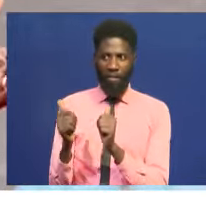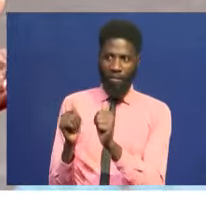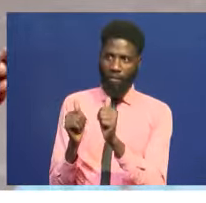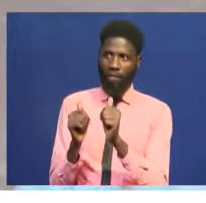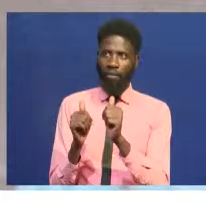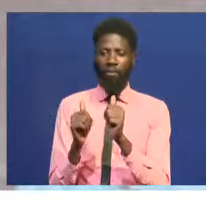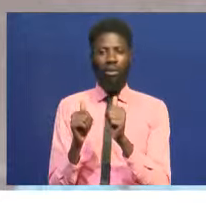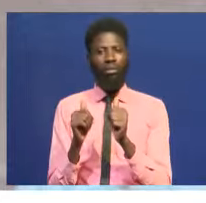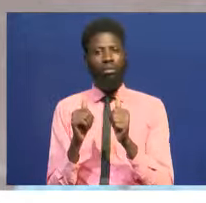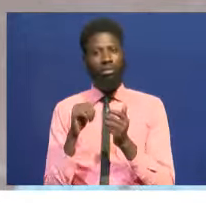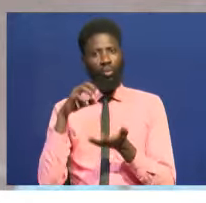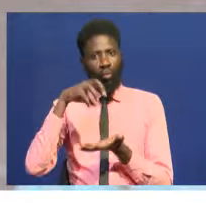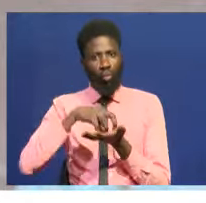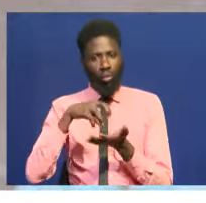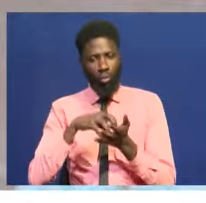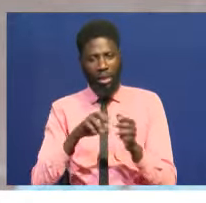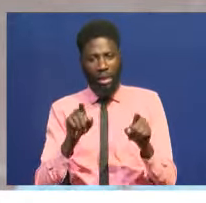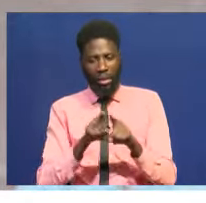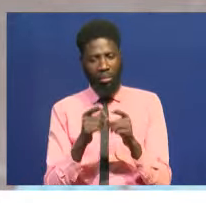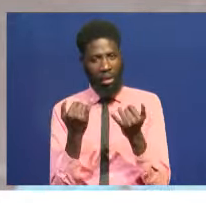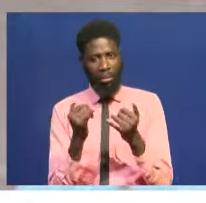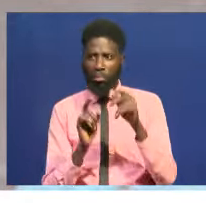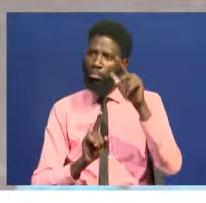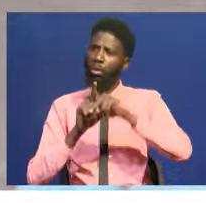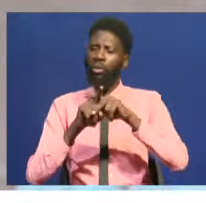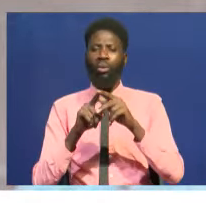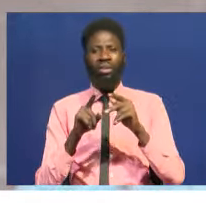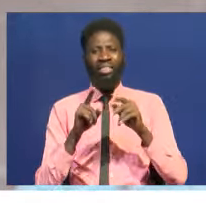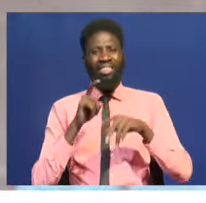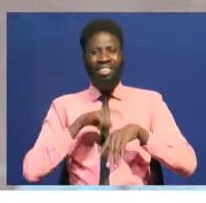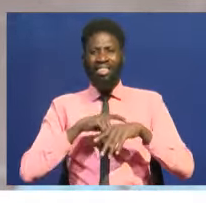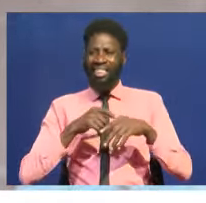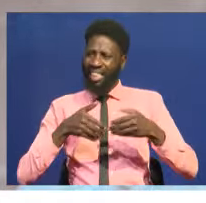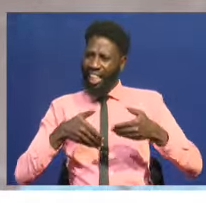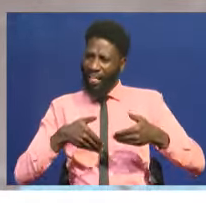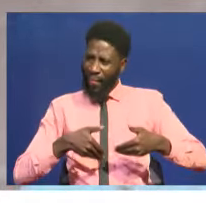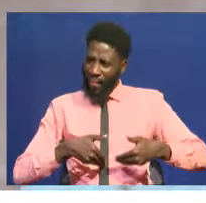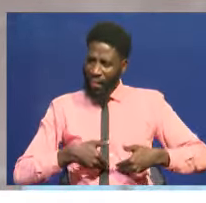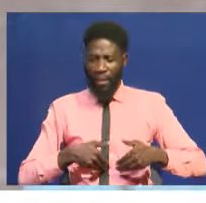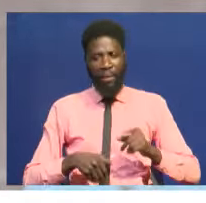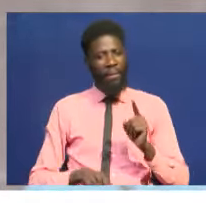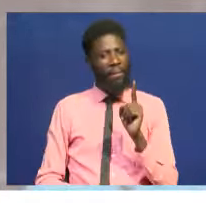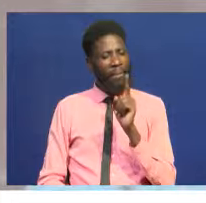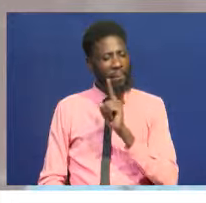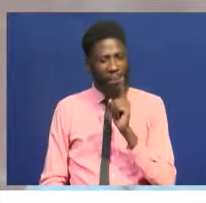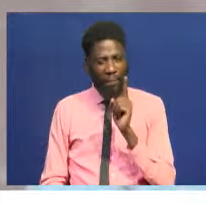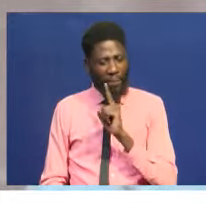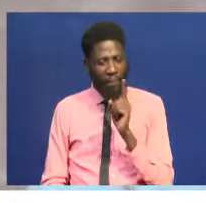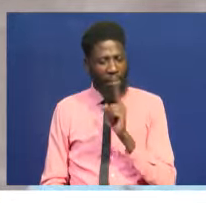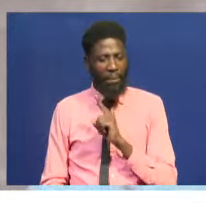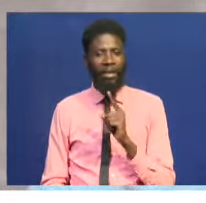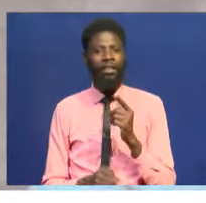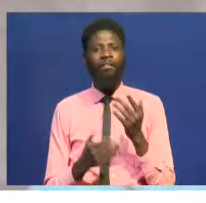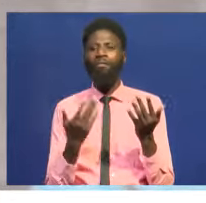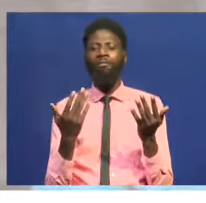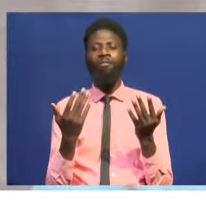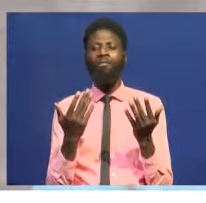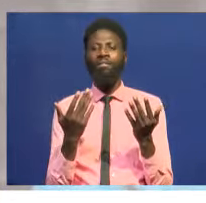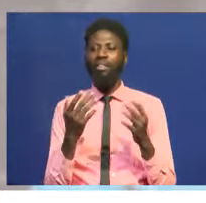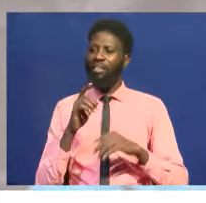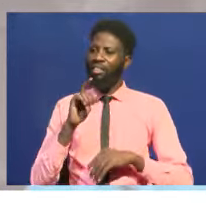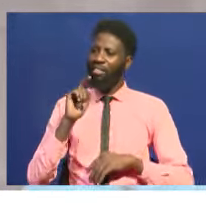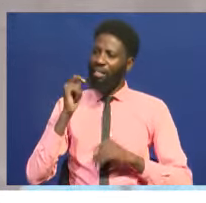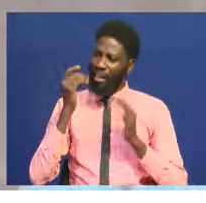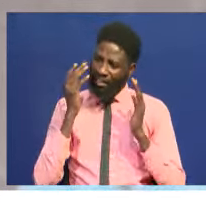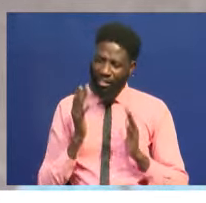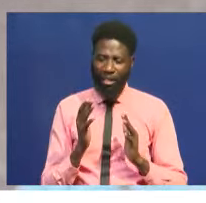instances like this, that in a very young age, a very promising, good Kenyan